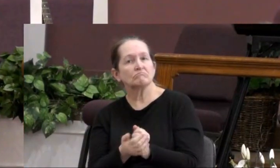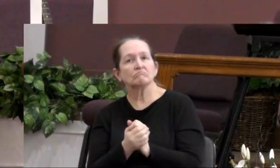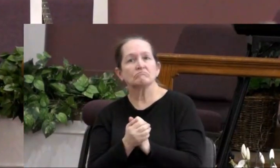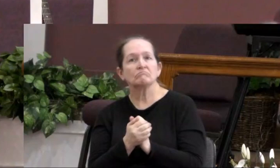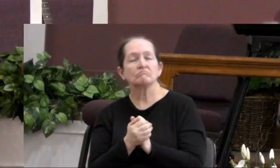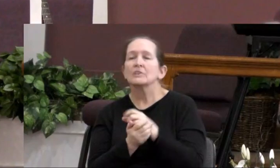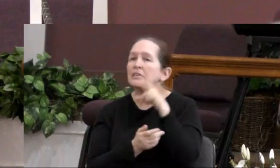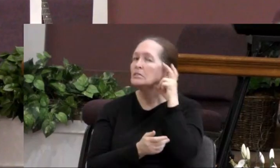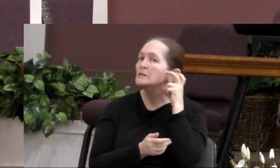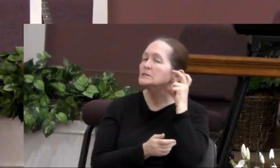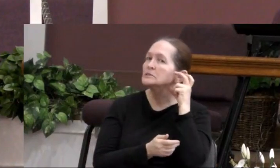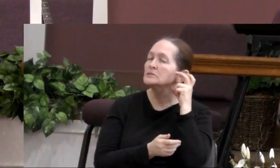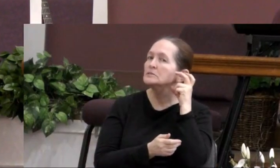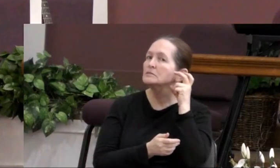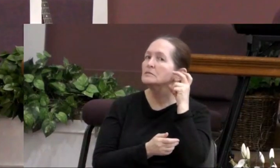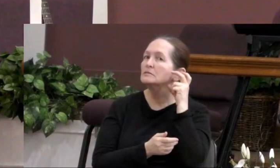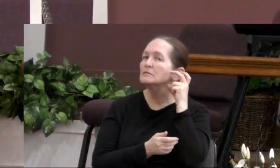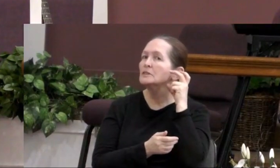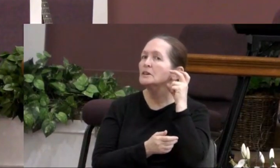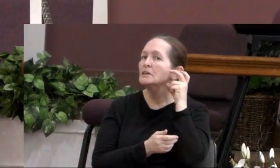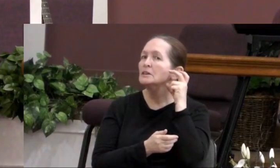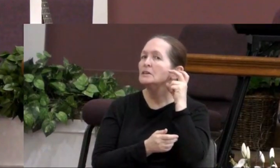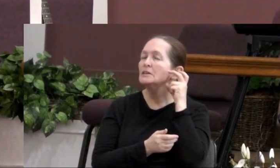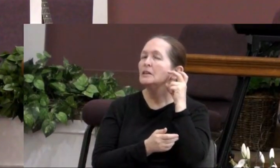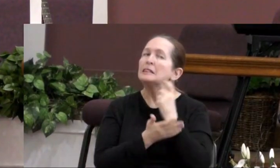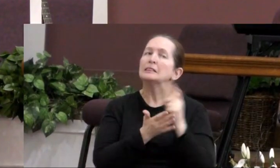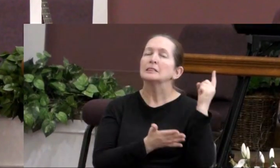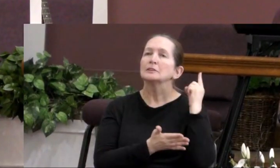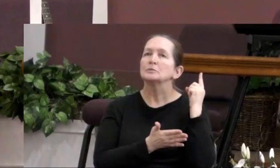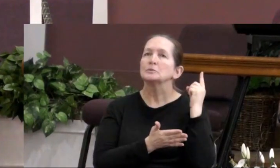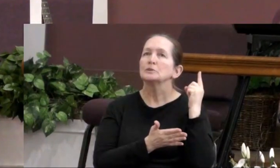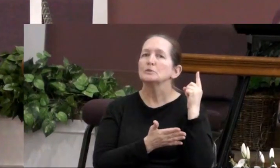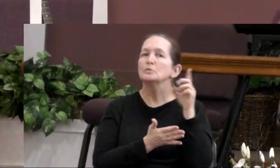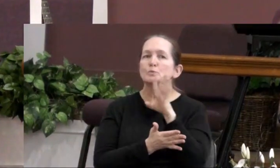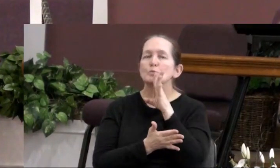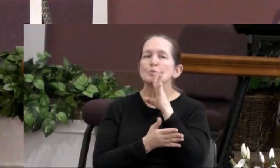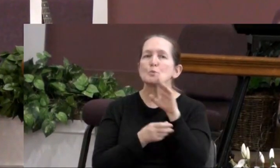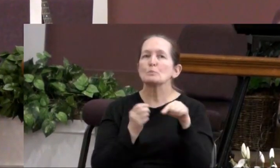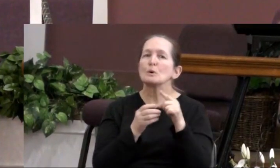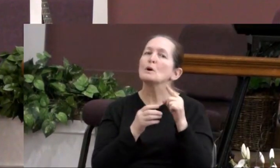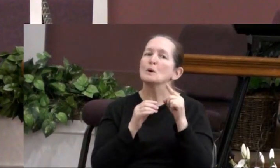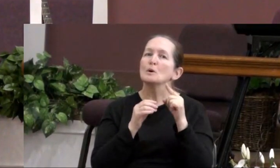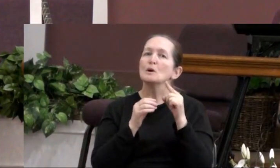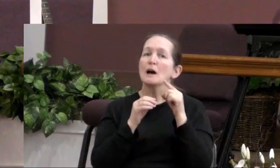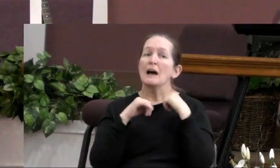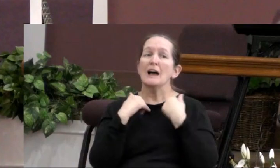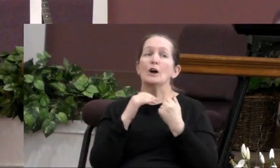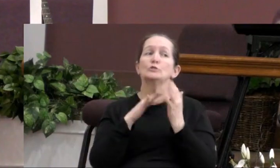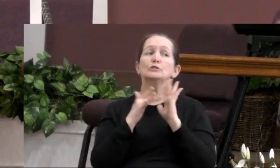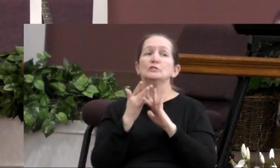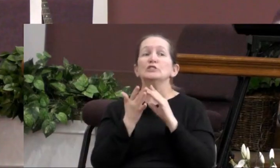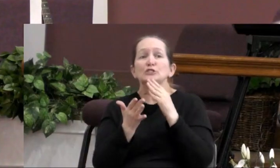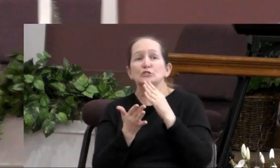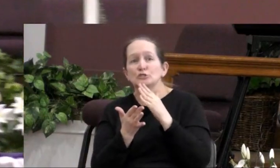and he listened. Last week, we talked about how Jesus stopped and looked up.